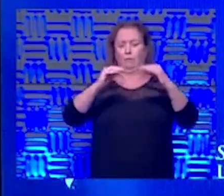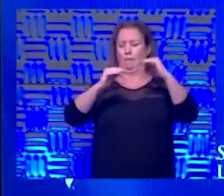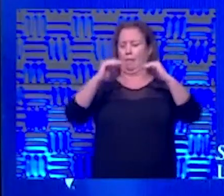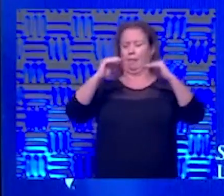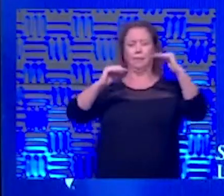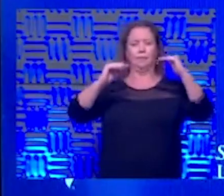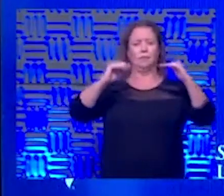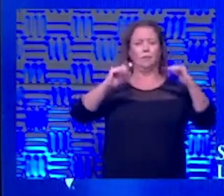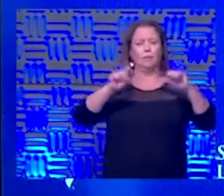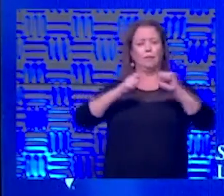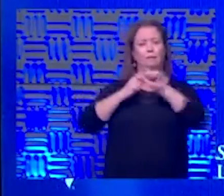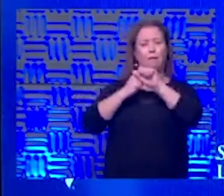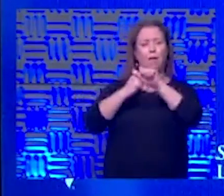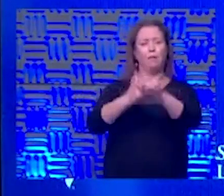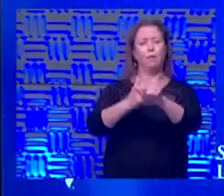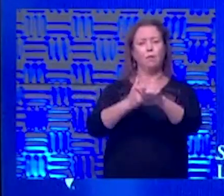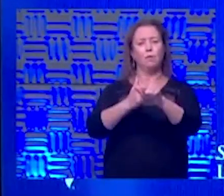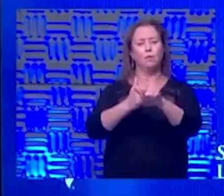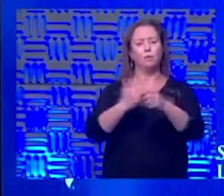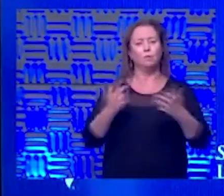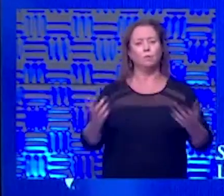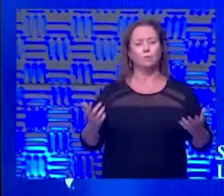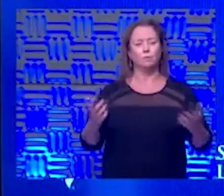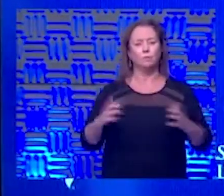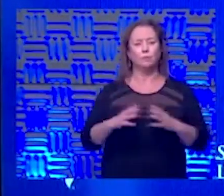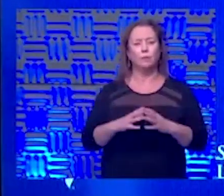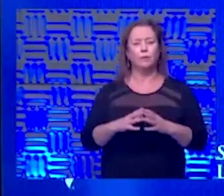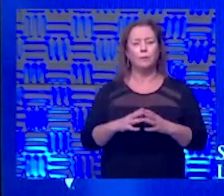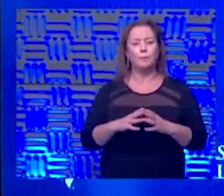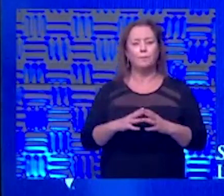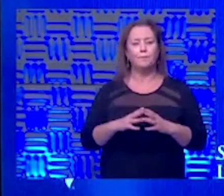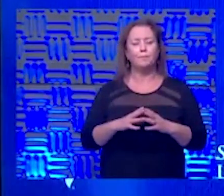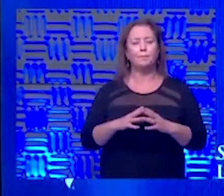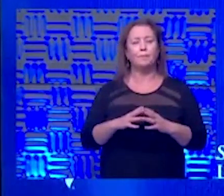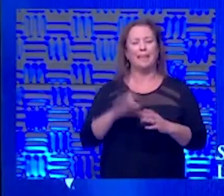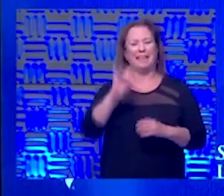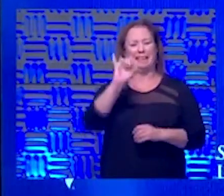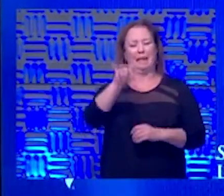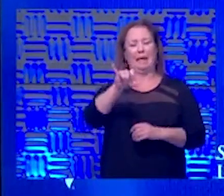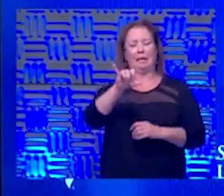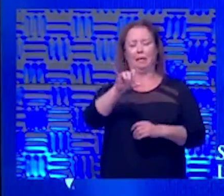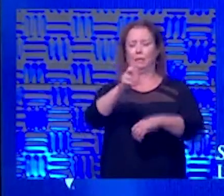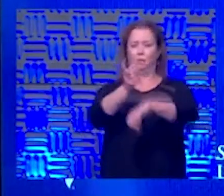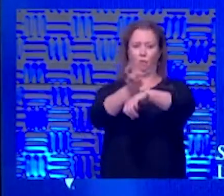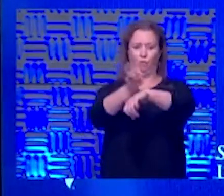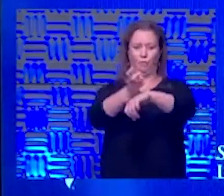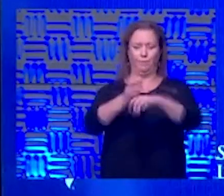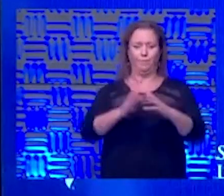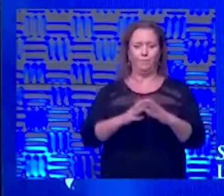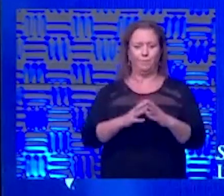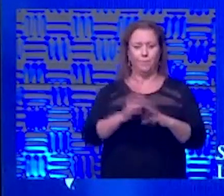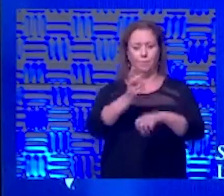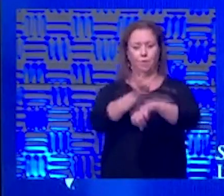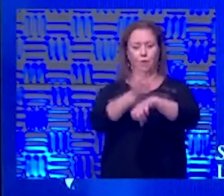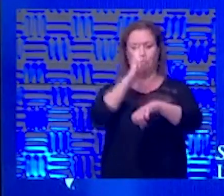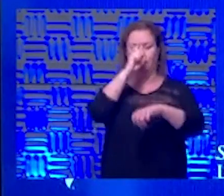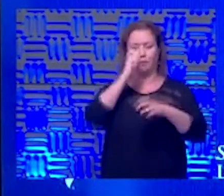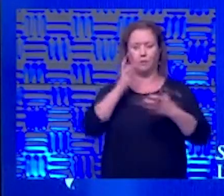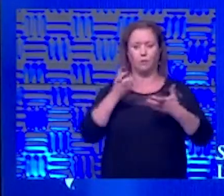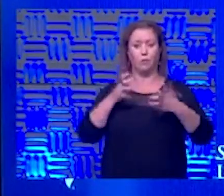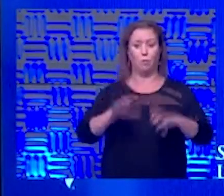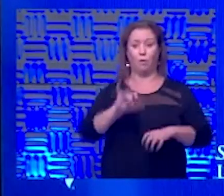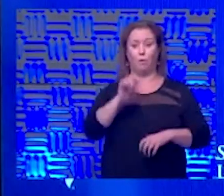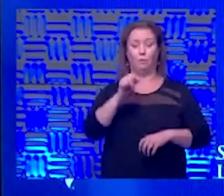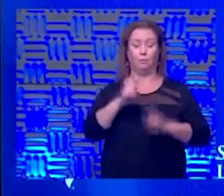to follow right now. And social equations like that are hard. They're hard because you don't want to lose your